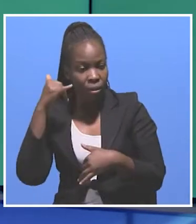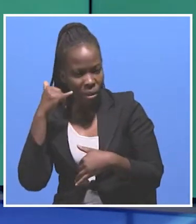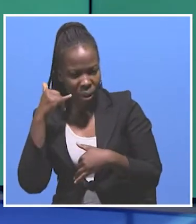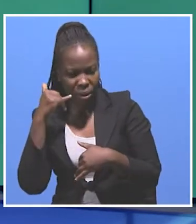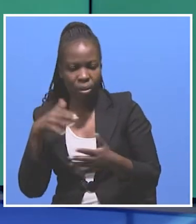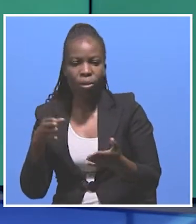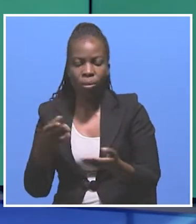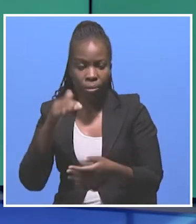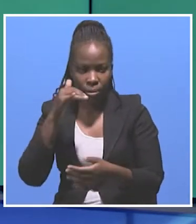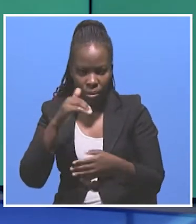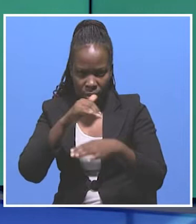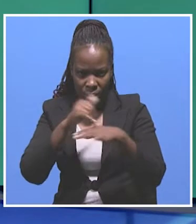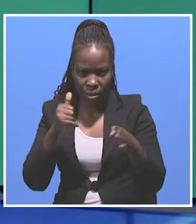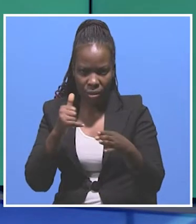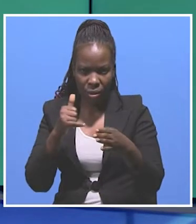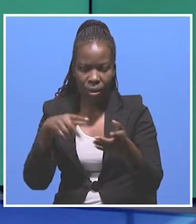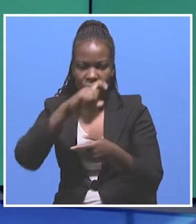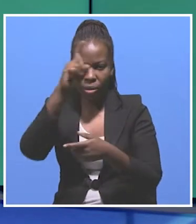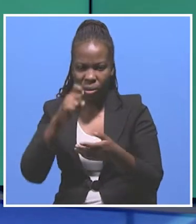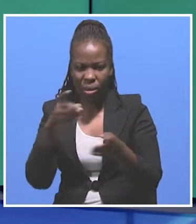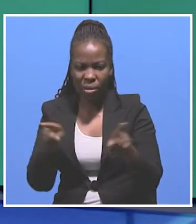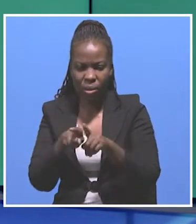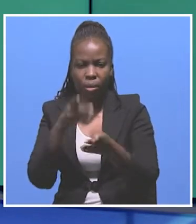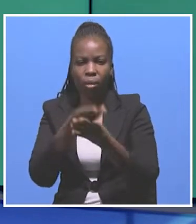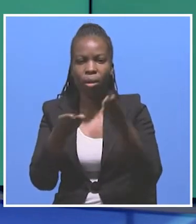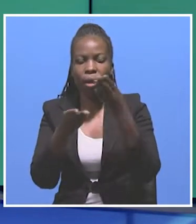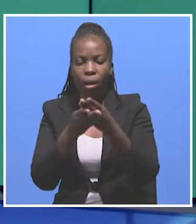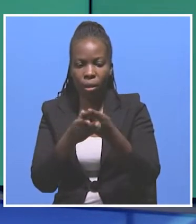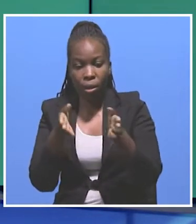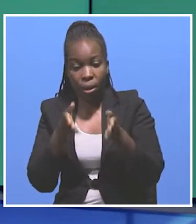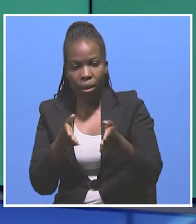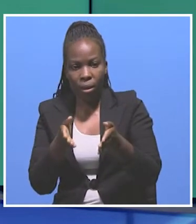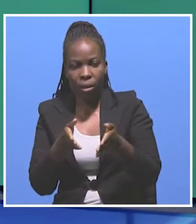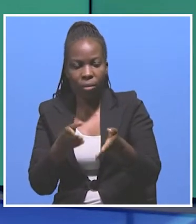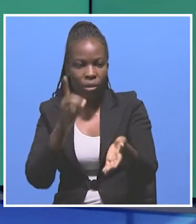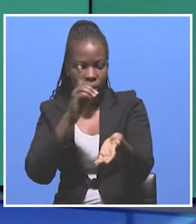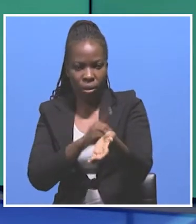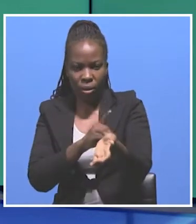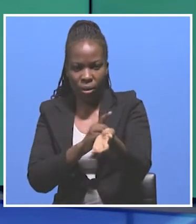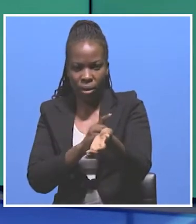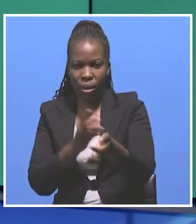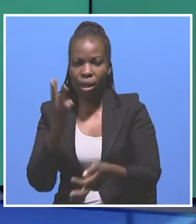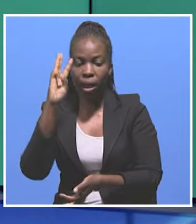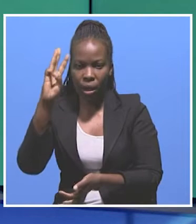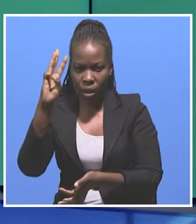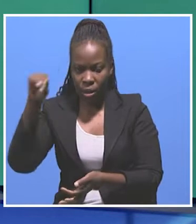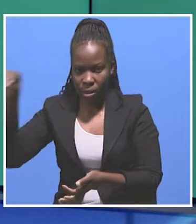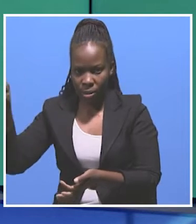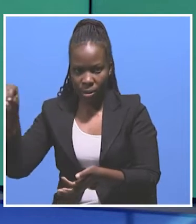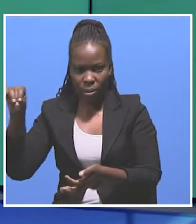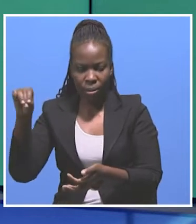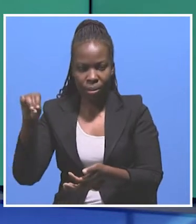or contributions. And we've got our expert in the studio in Dr. Whyson Munga, who is a consultant obstetrician